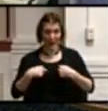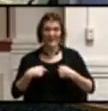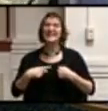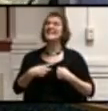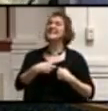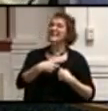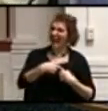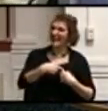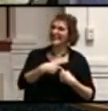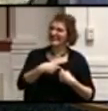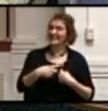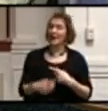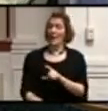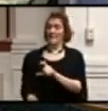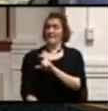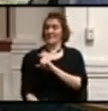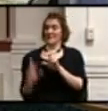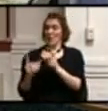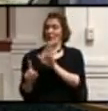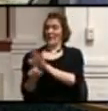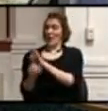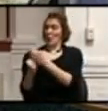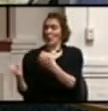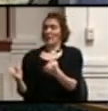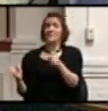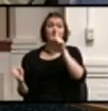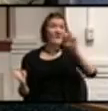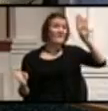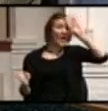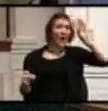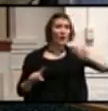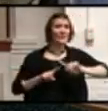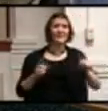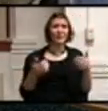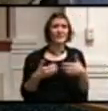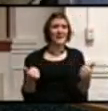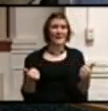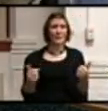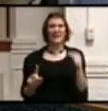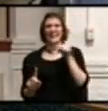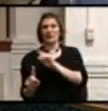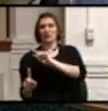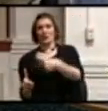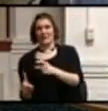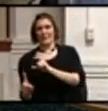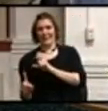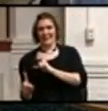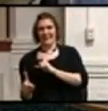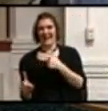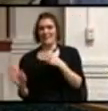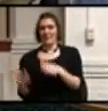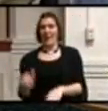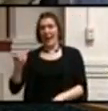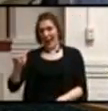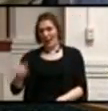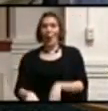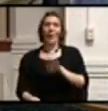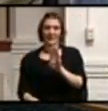Repeater. It's the police department equipment and not the fire department. Right, I understand that. So it's limited only to police that had a plan A and a plan